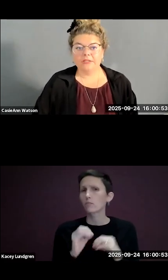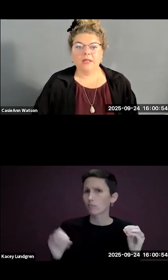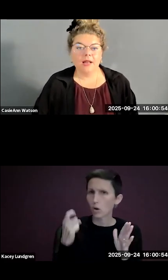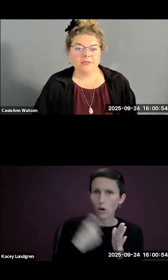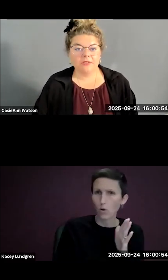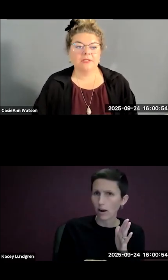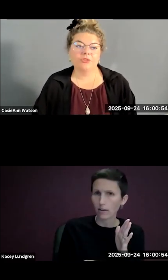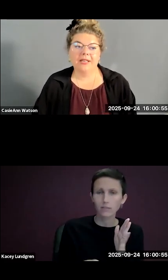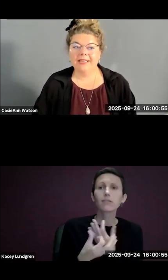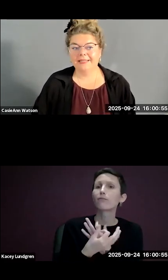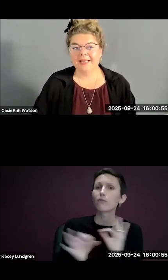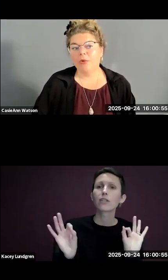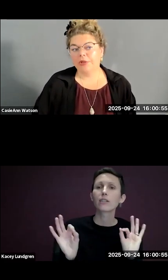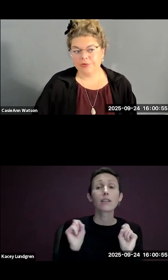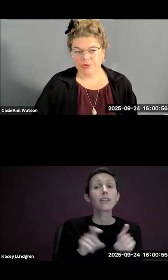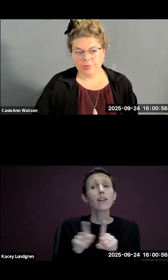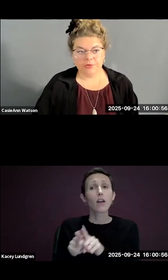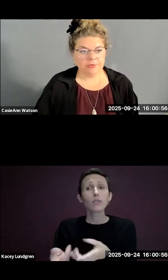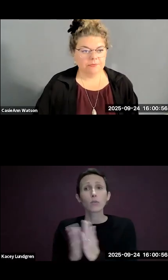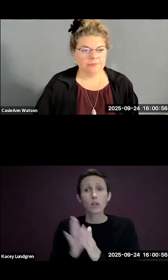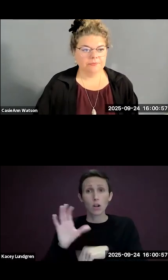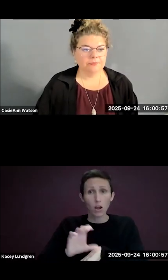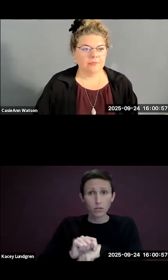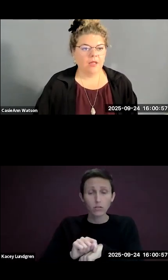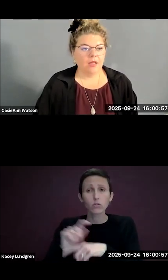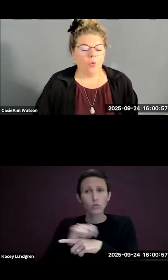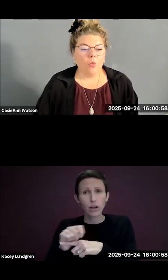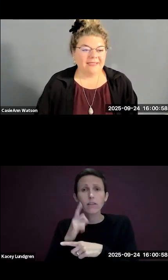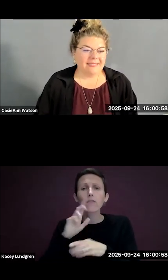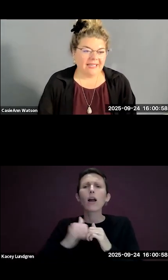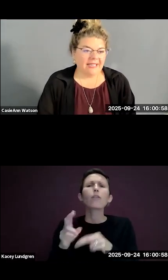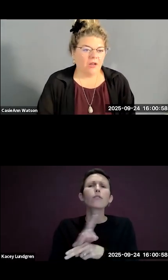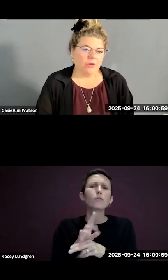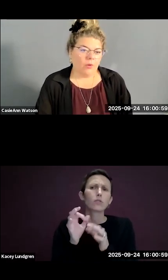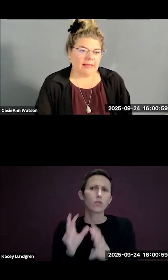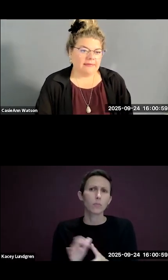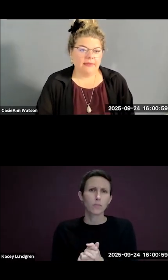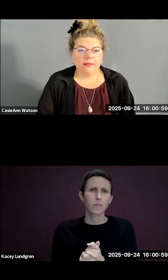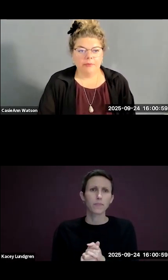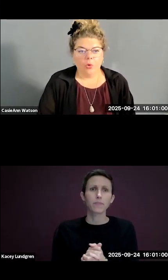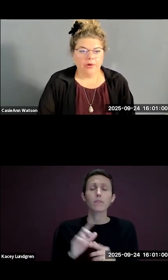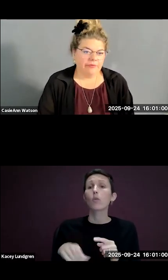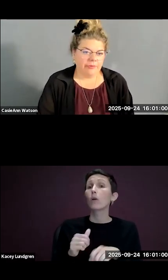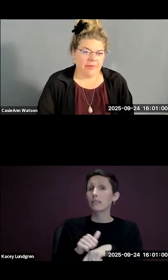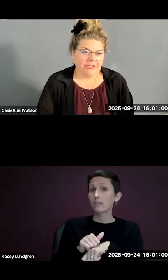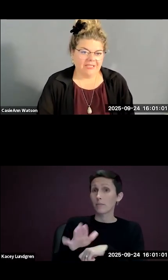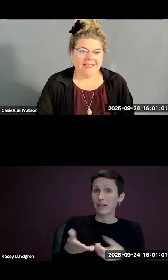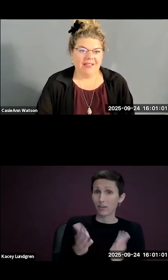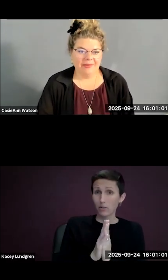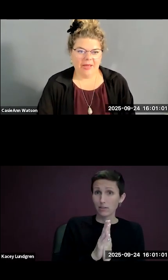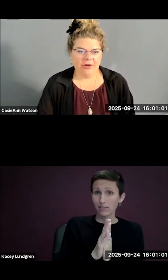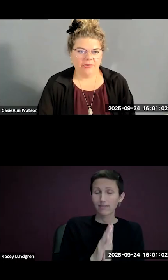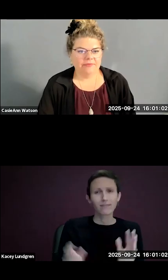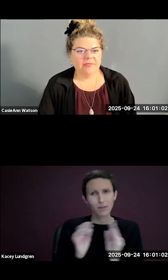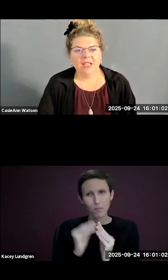also request consults and trainings on how to use interpreters. When sending a request, the more